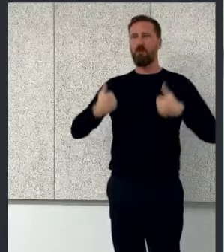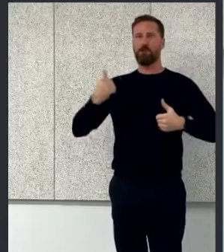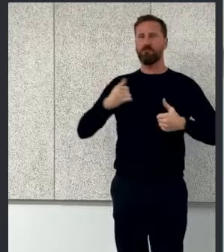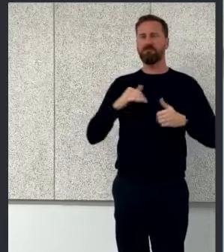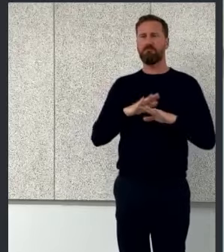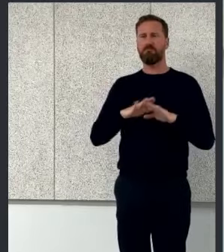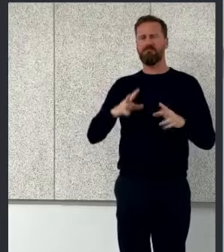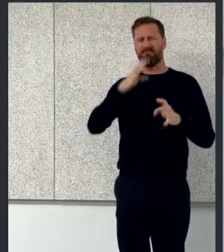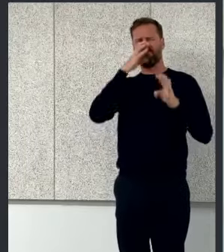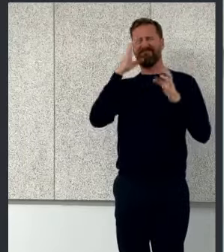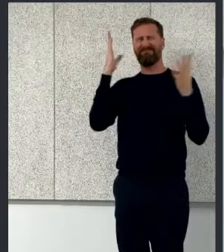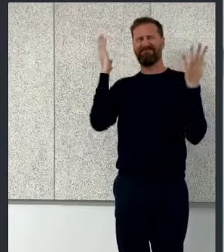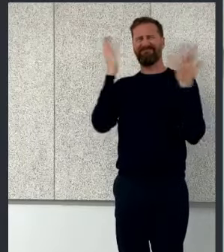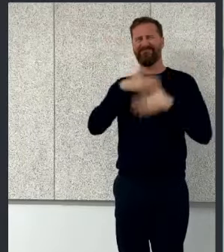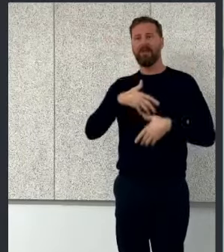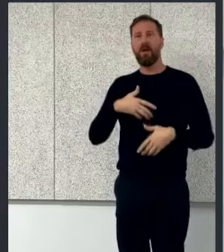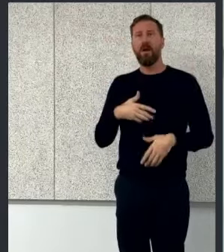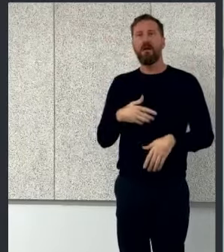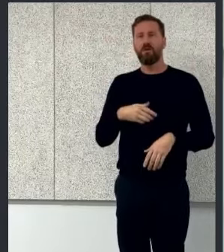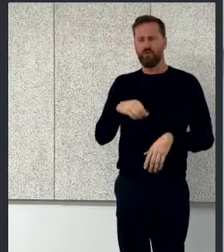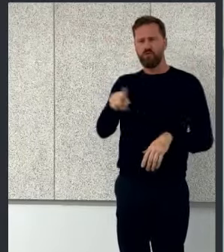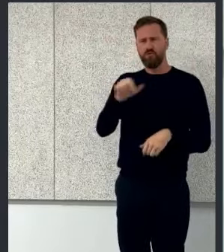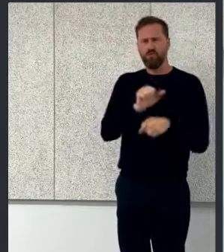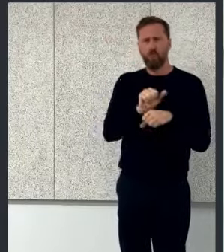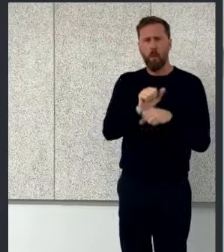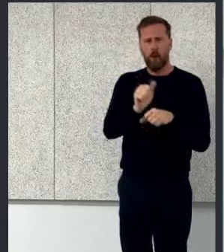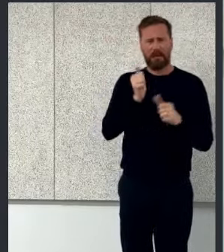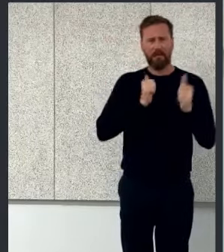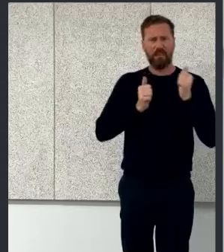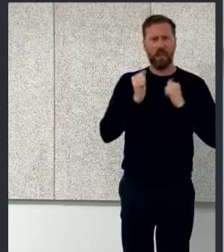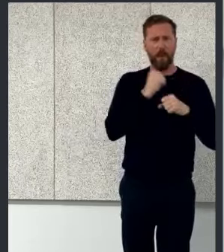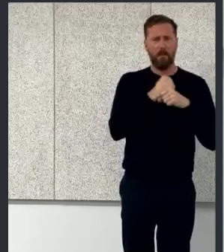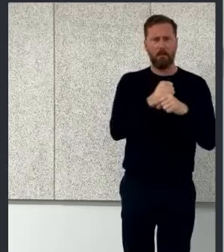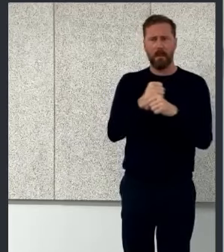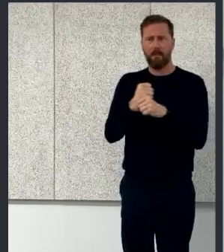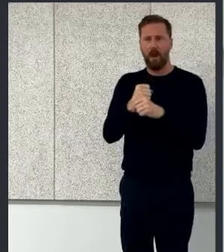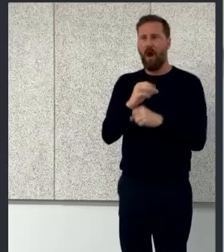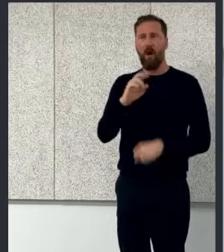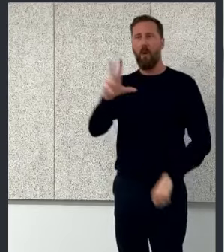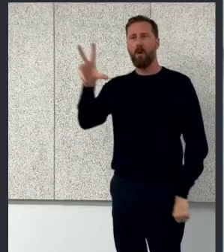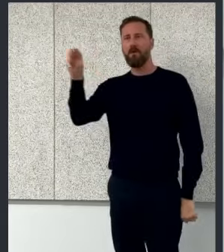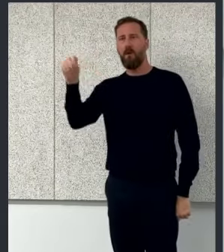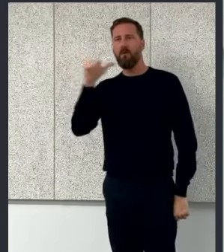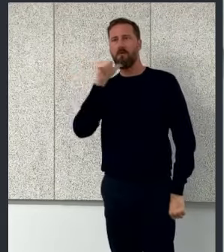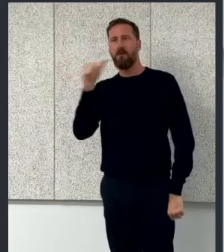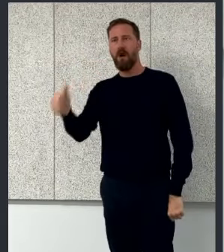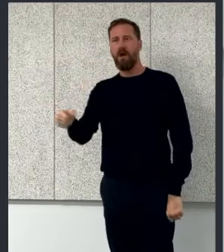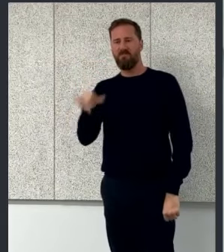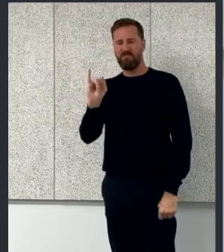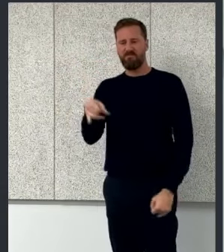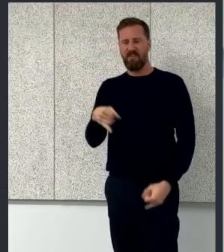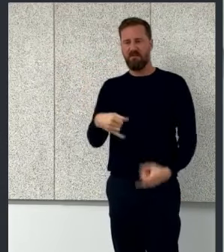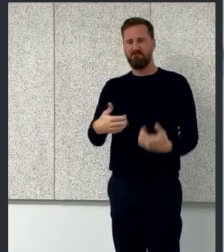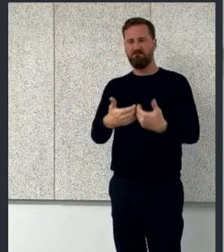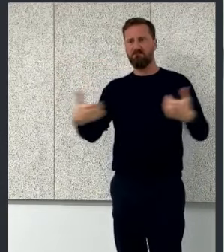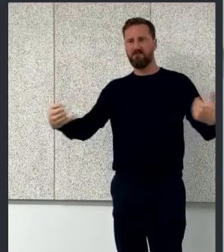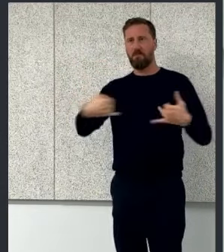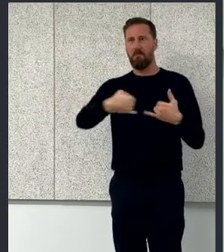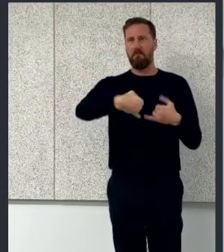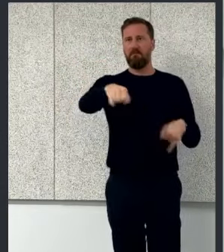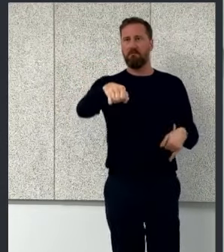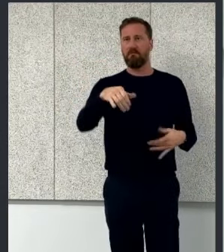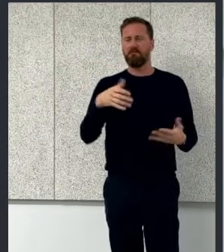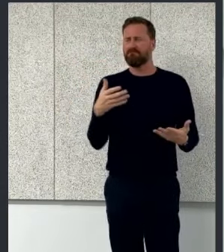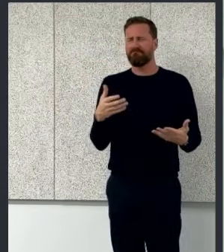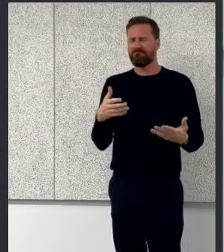or you're not. You know, that has to be, like, a hard line. And I think that is a